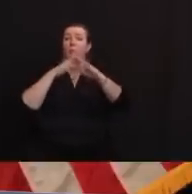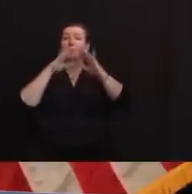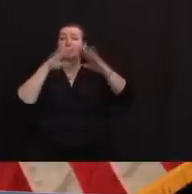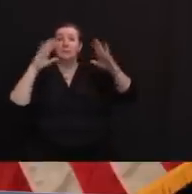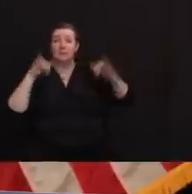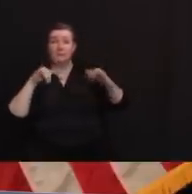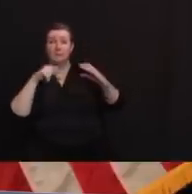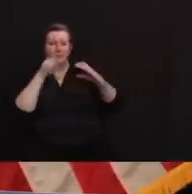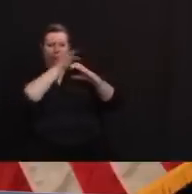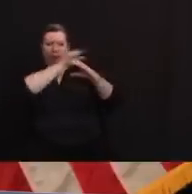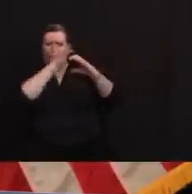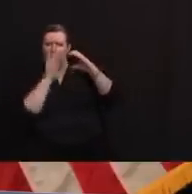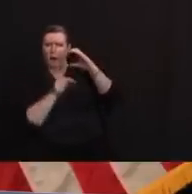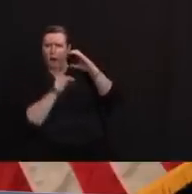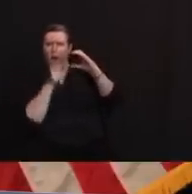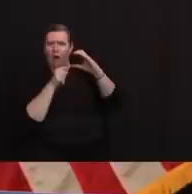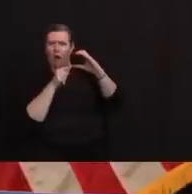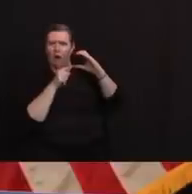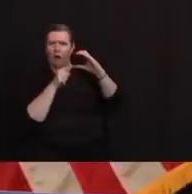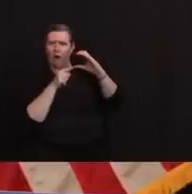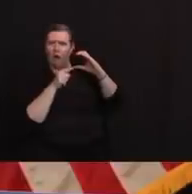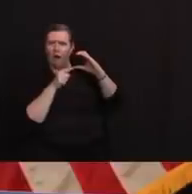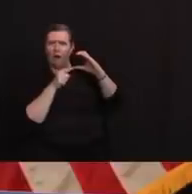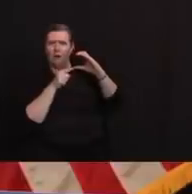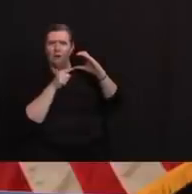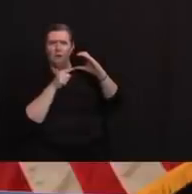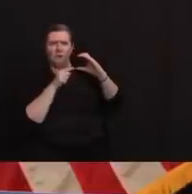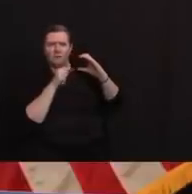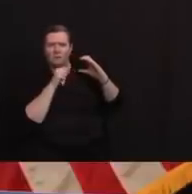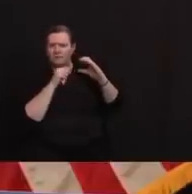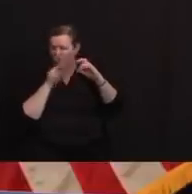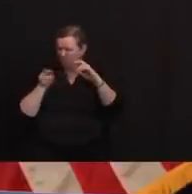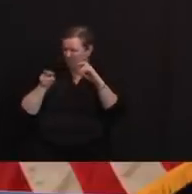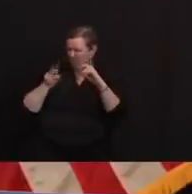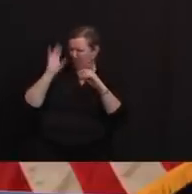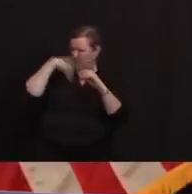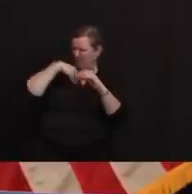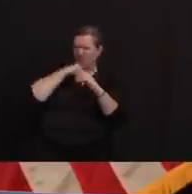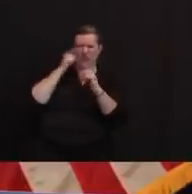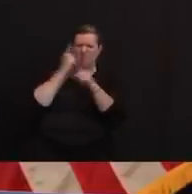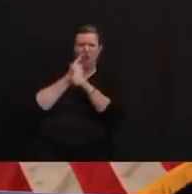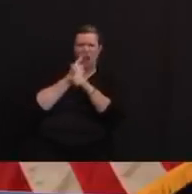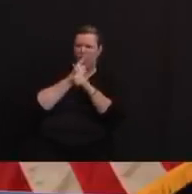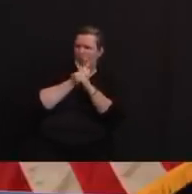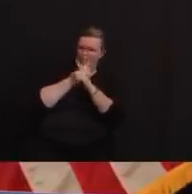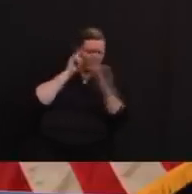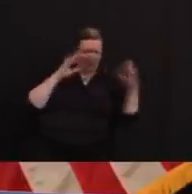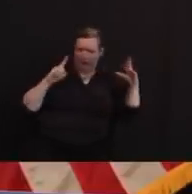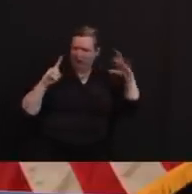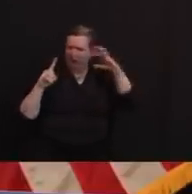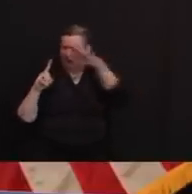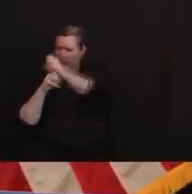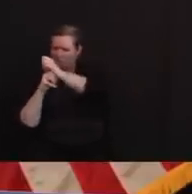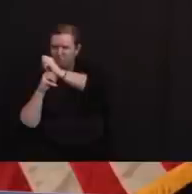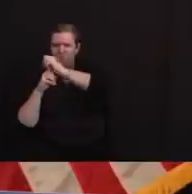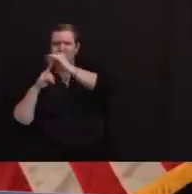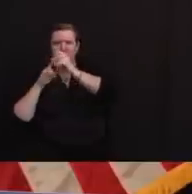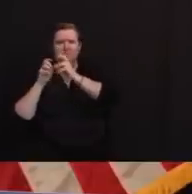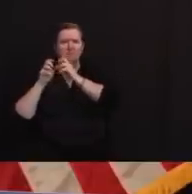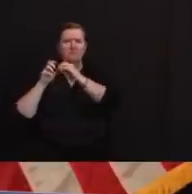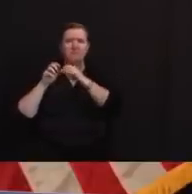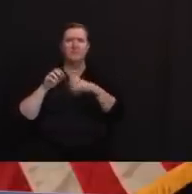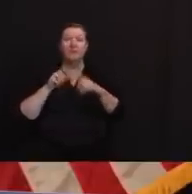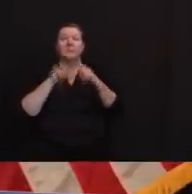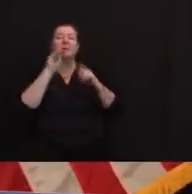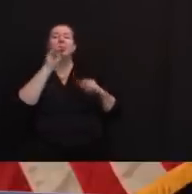then essentially begins to produce antibodies to it and other immunologic cells. The mRNA itself in the cytoplasm